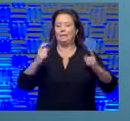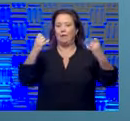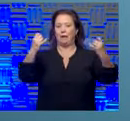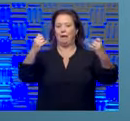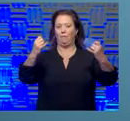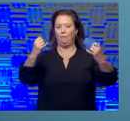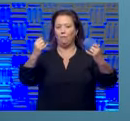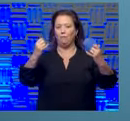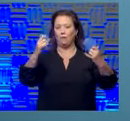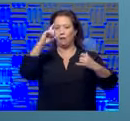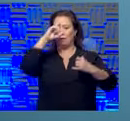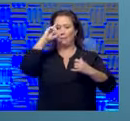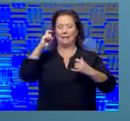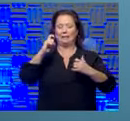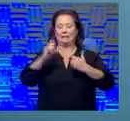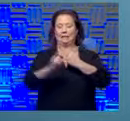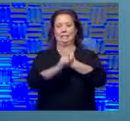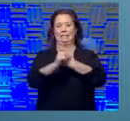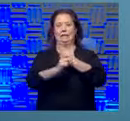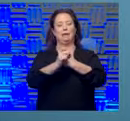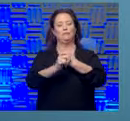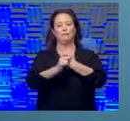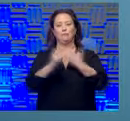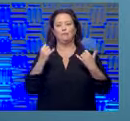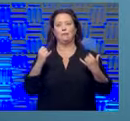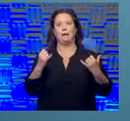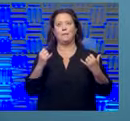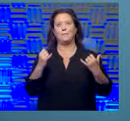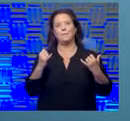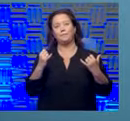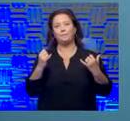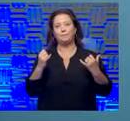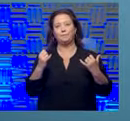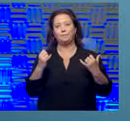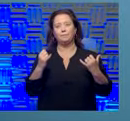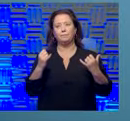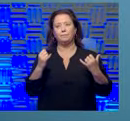because it's the danger is